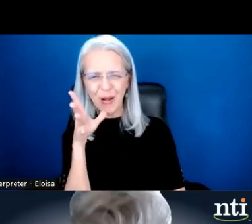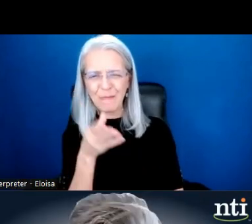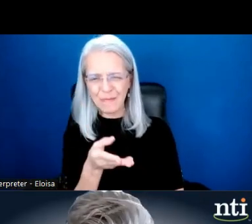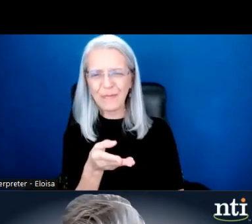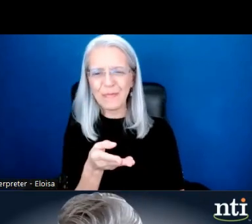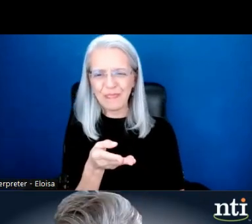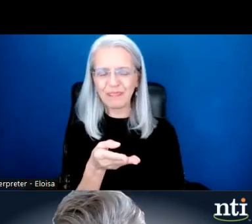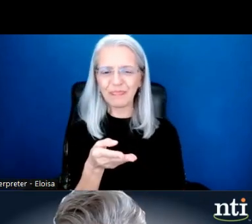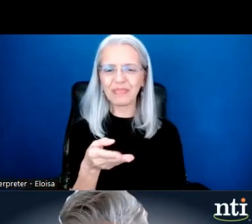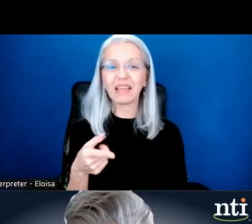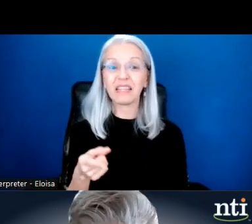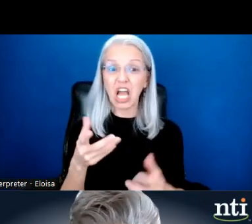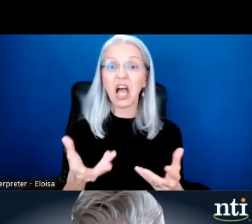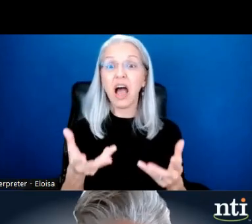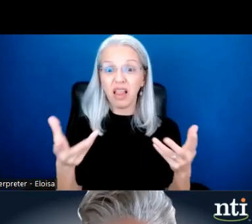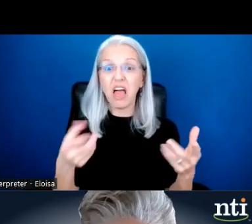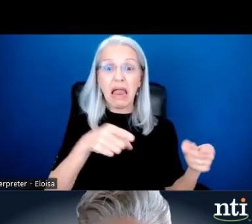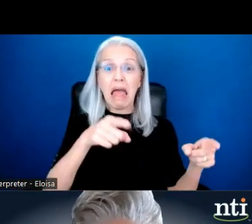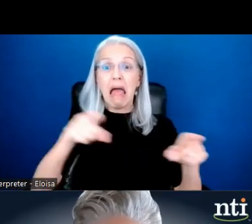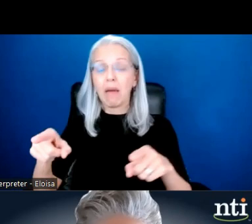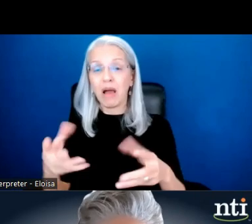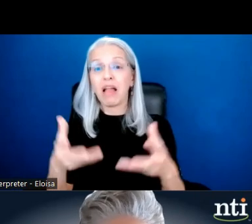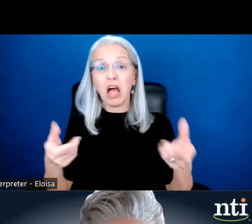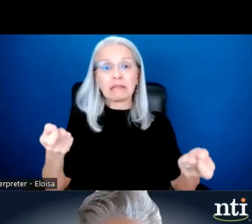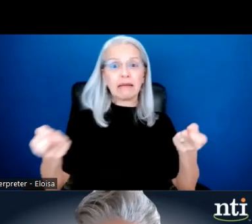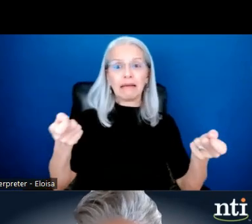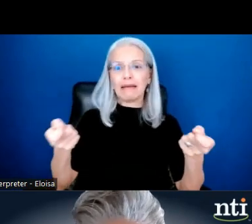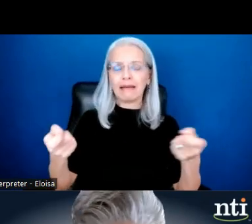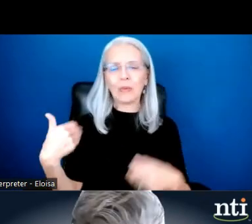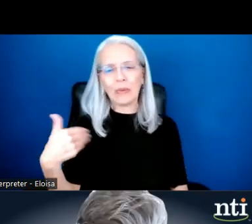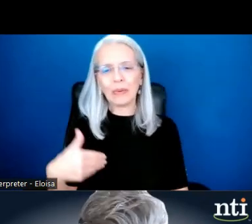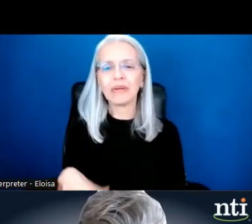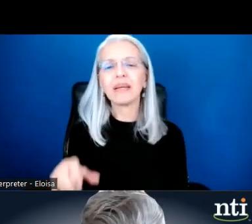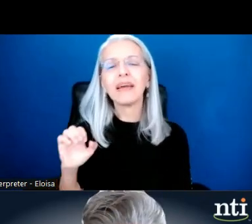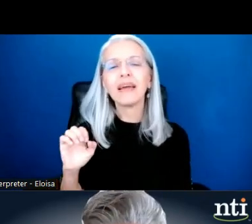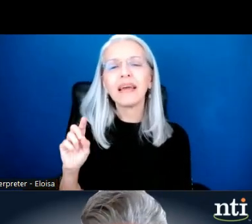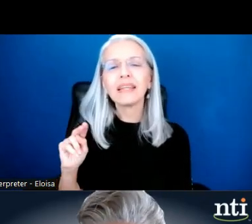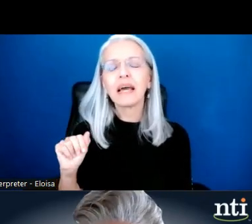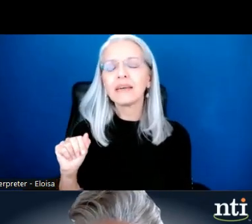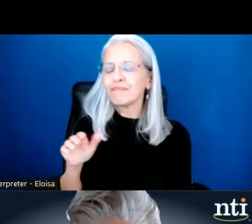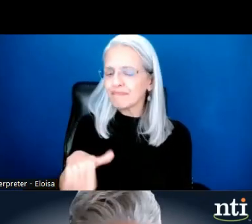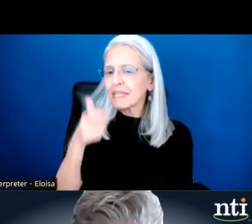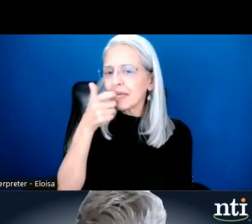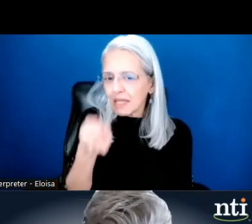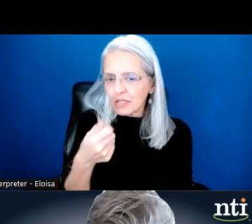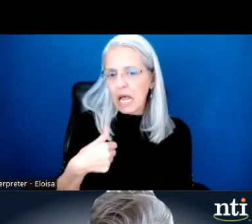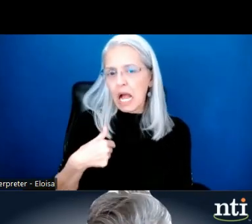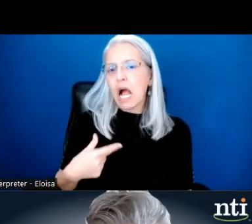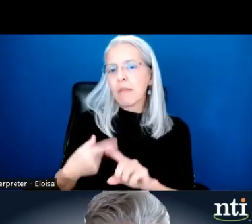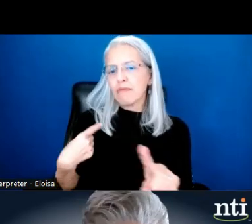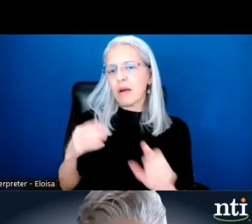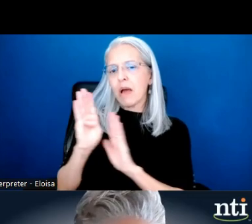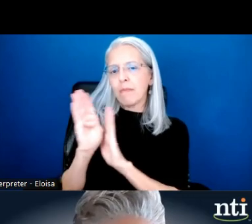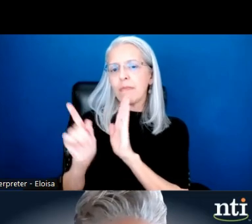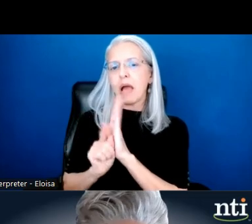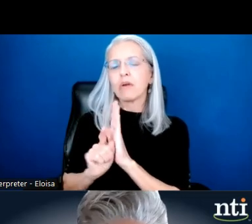Seems like a lot to handle, right? Yeah. You know, it's funny. I come from a background also of